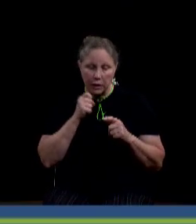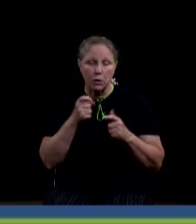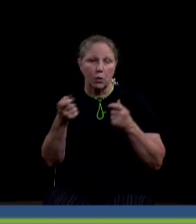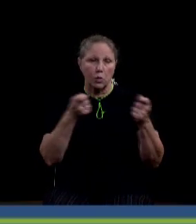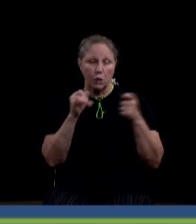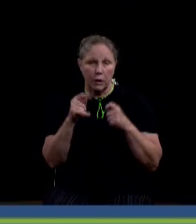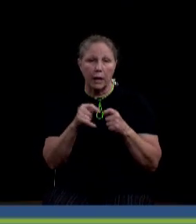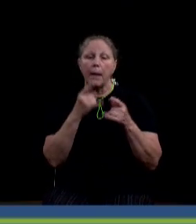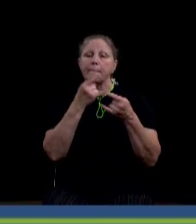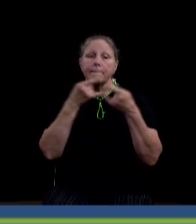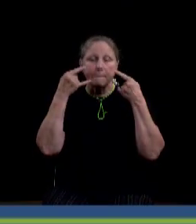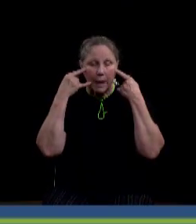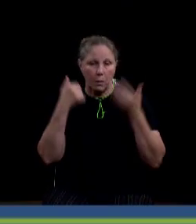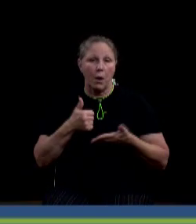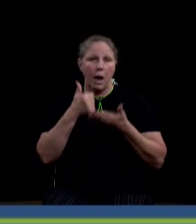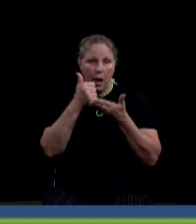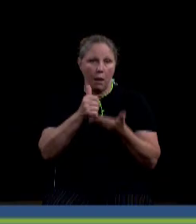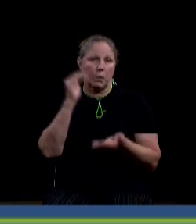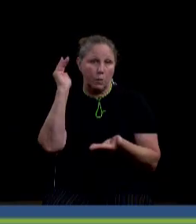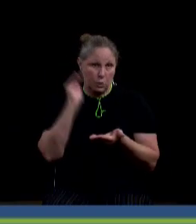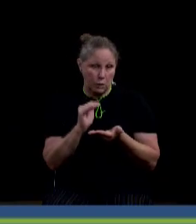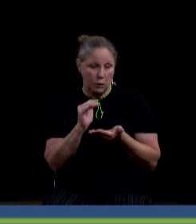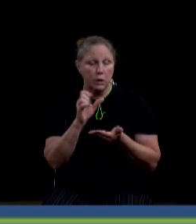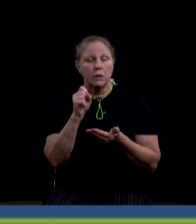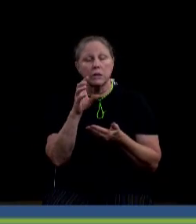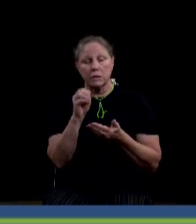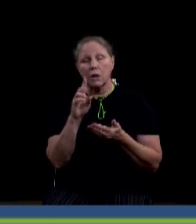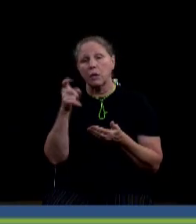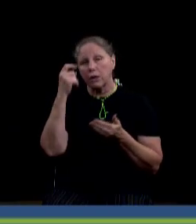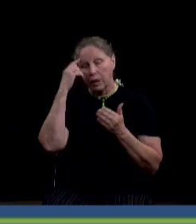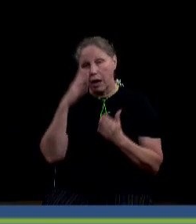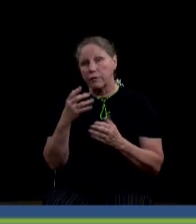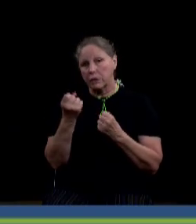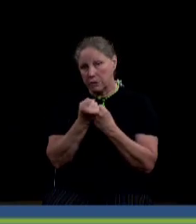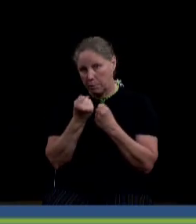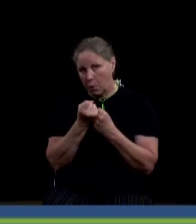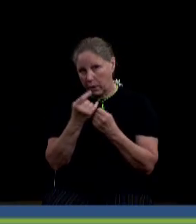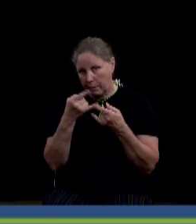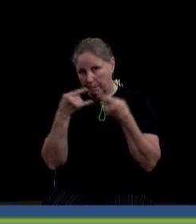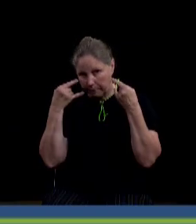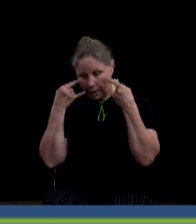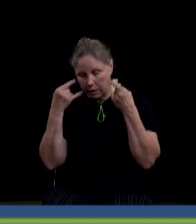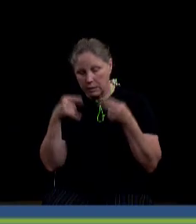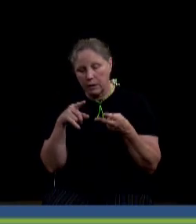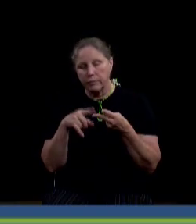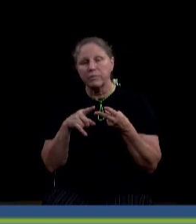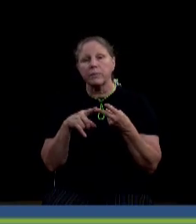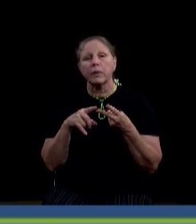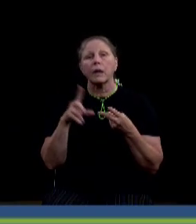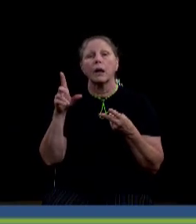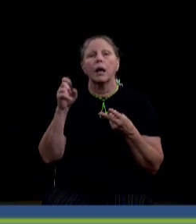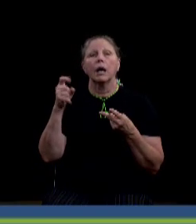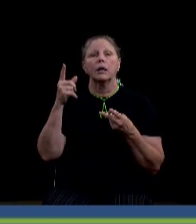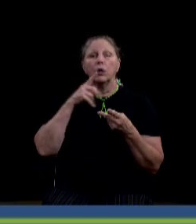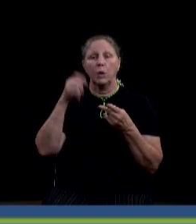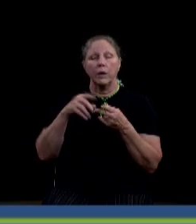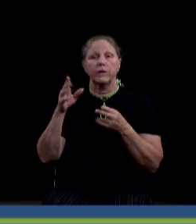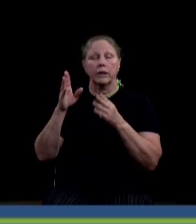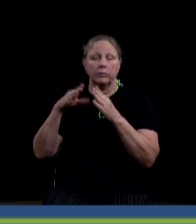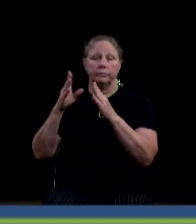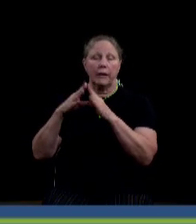So the governor is endorsing us wearing masks. A Speaker of the House, he said it's time to mask up, providing more support for